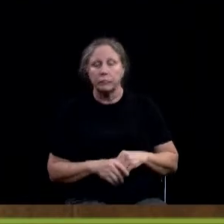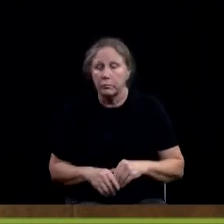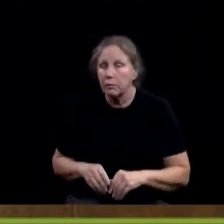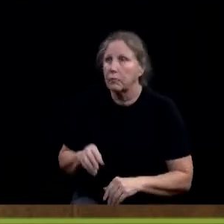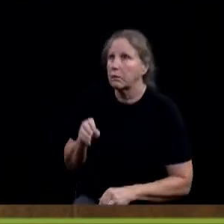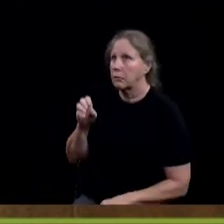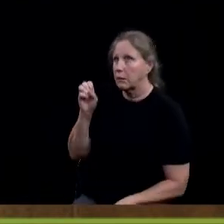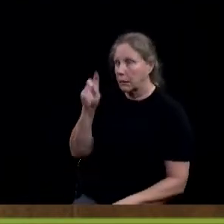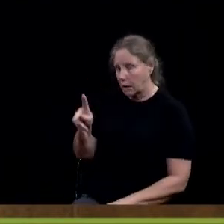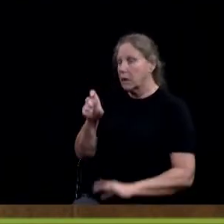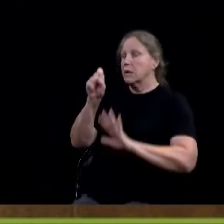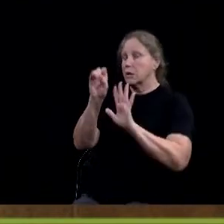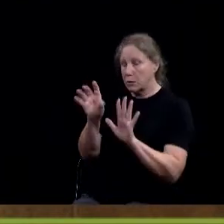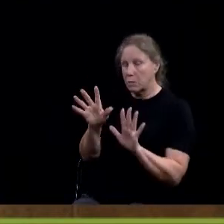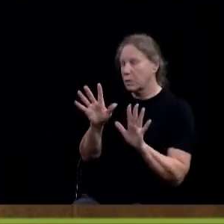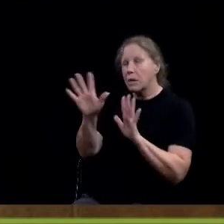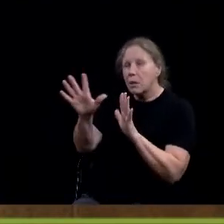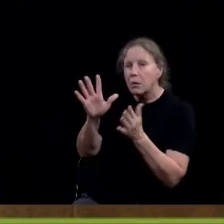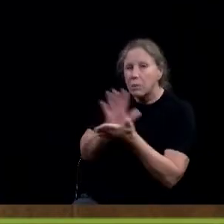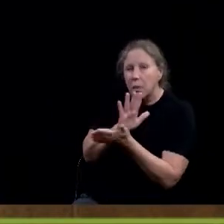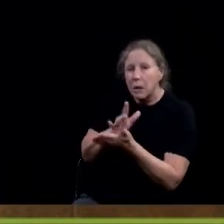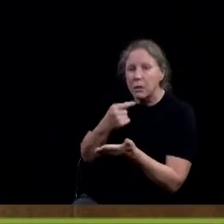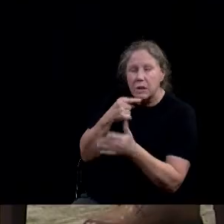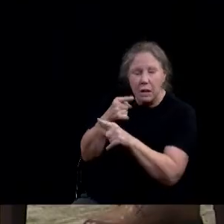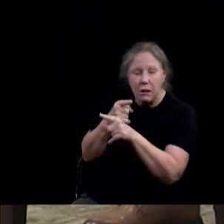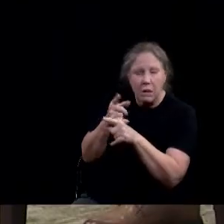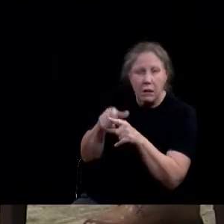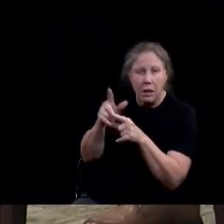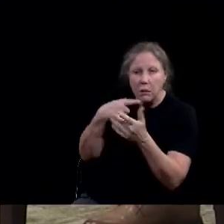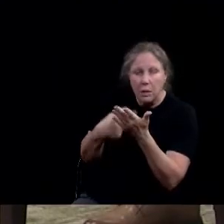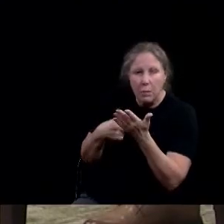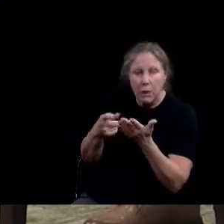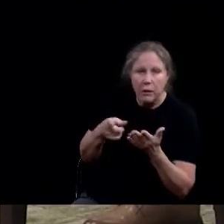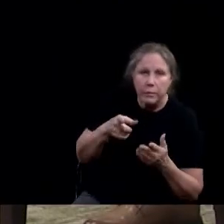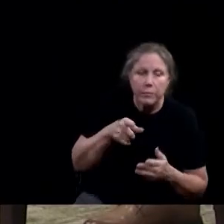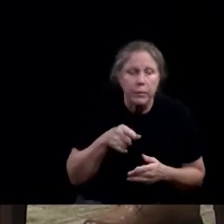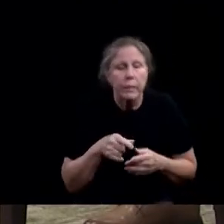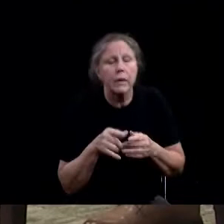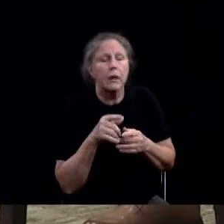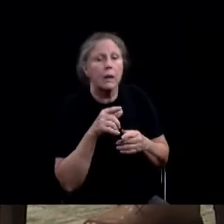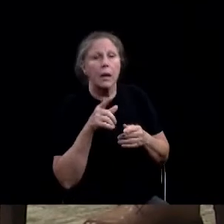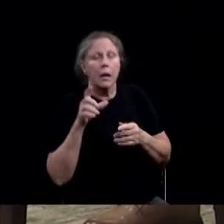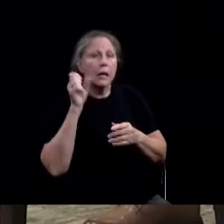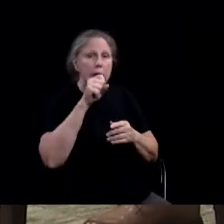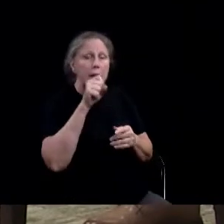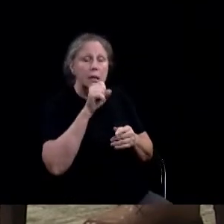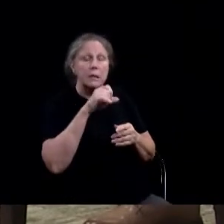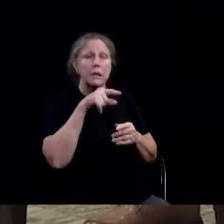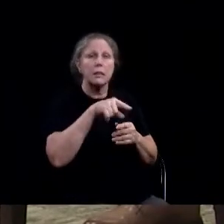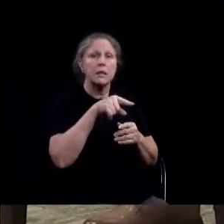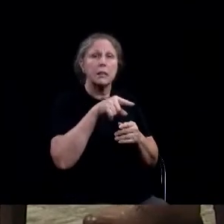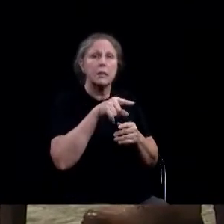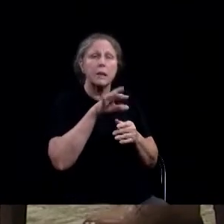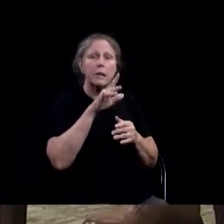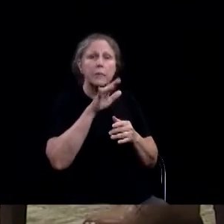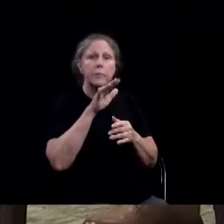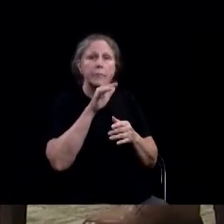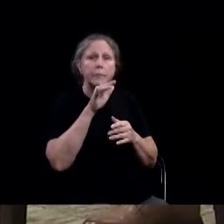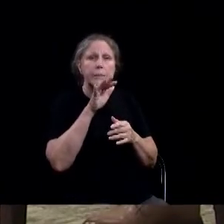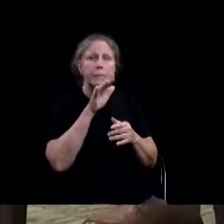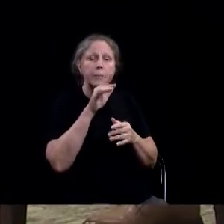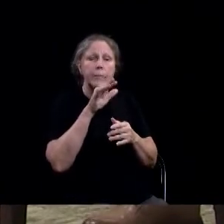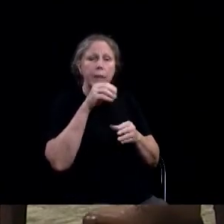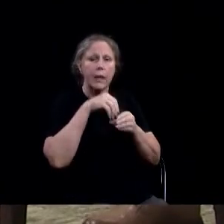that kind of talked about? But the section, yeah, it's in section 5, which is